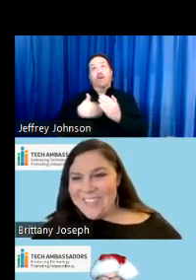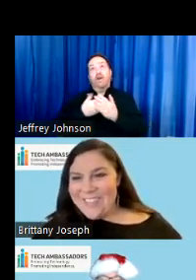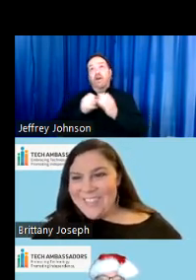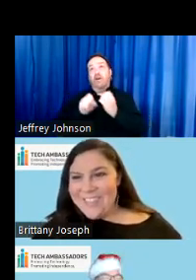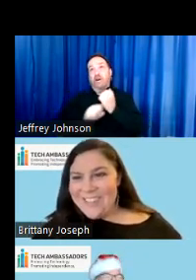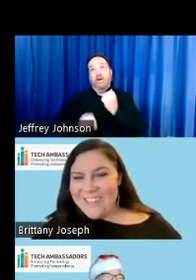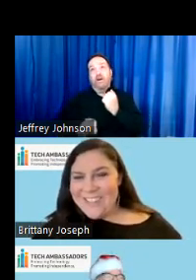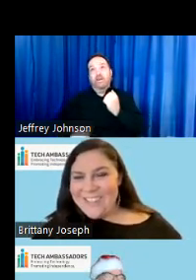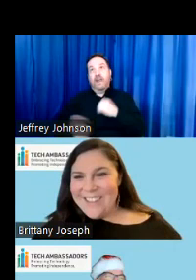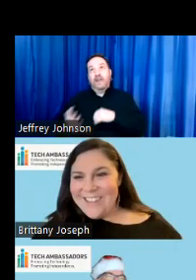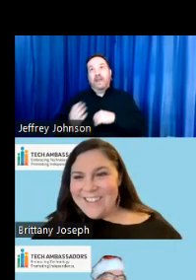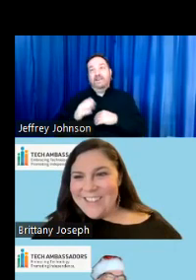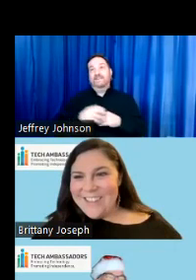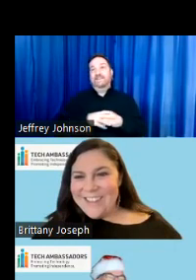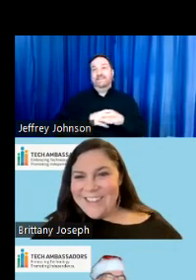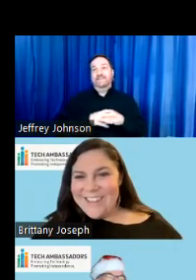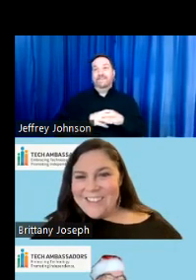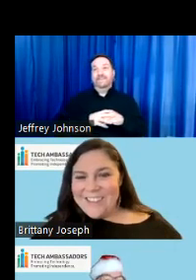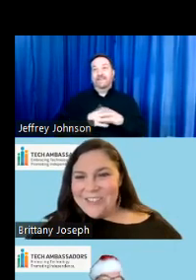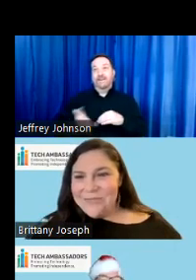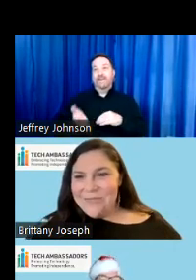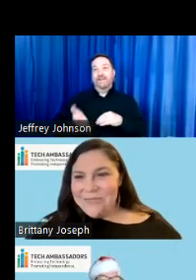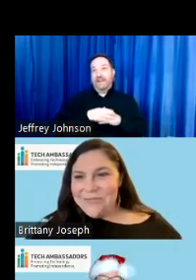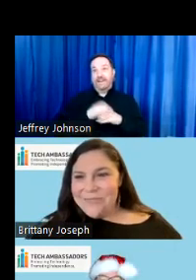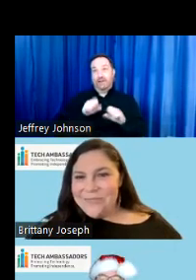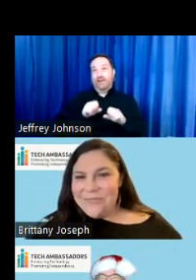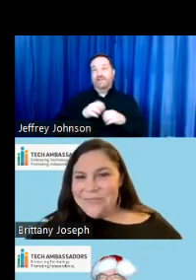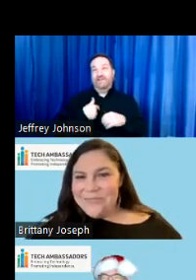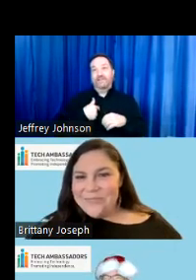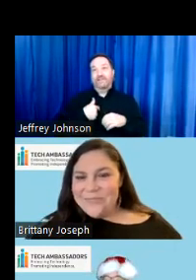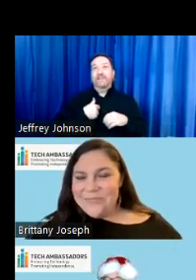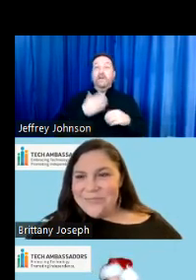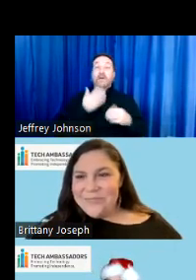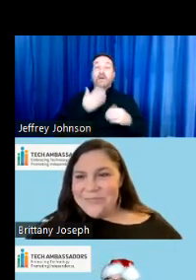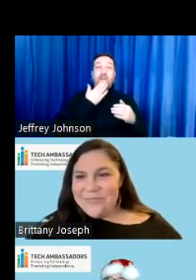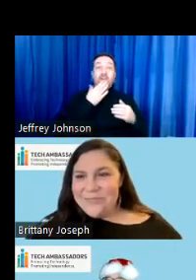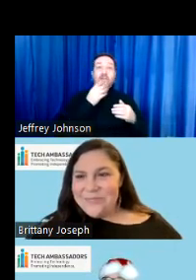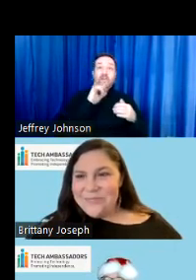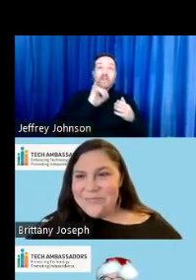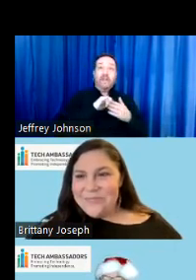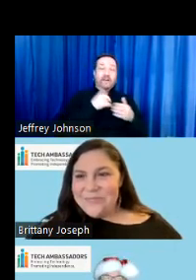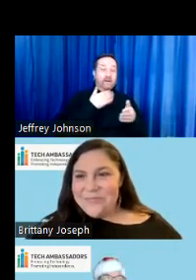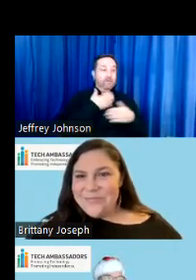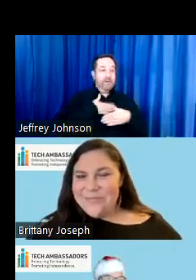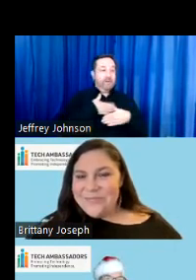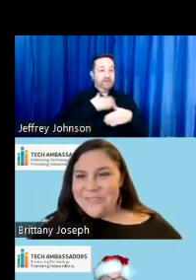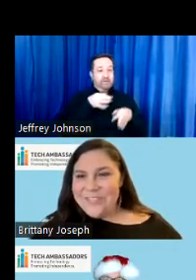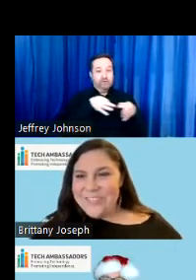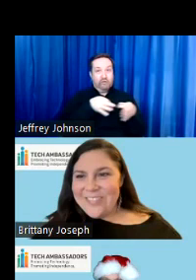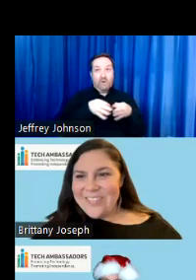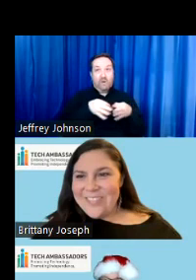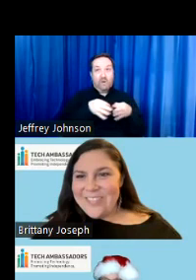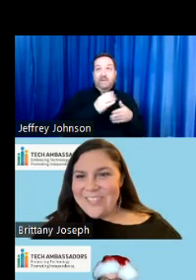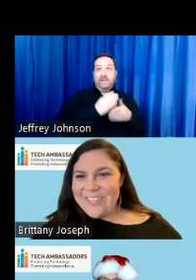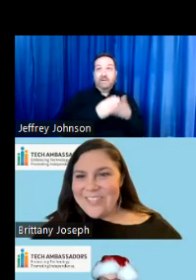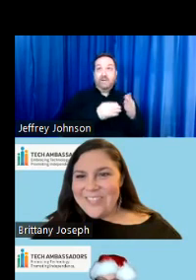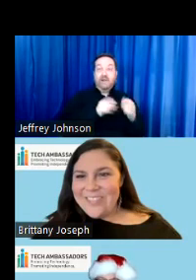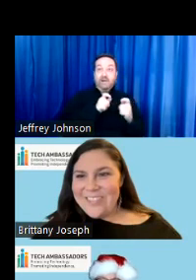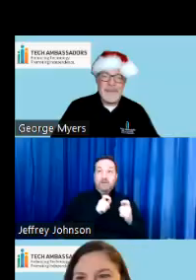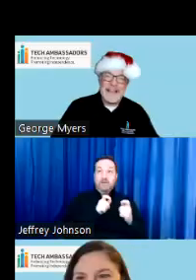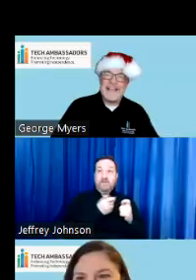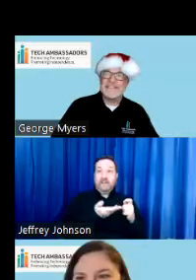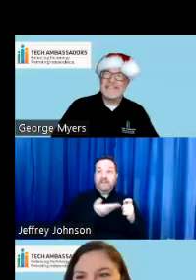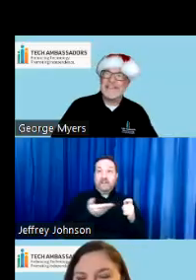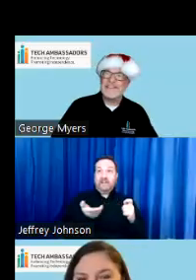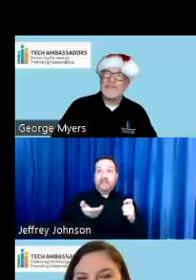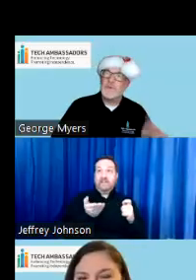All right. Well, we appreciate that. That's good basic info. And I appreciate you describing, some of the specific features.